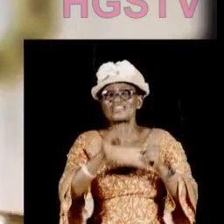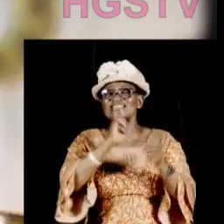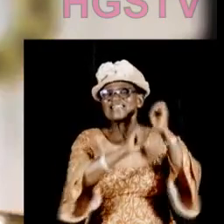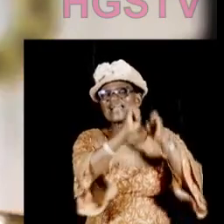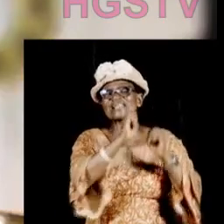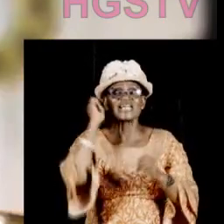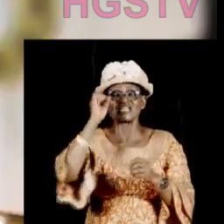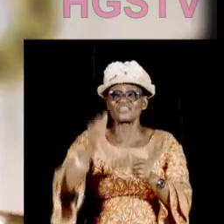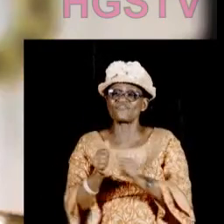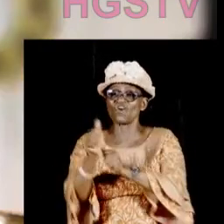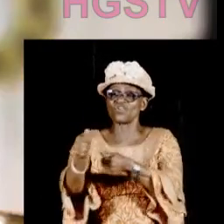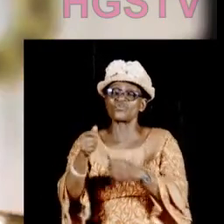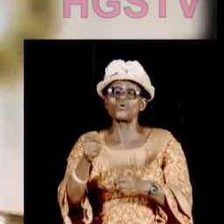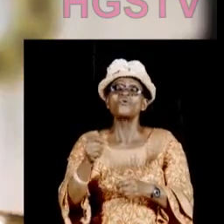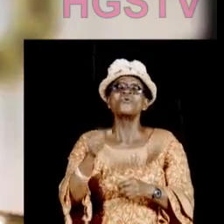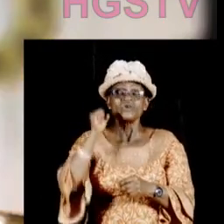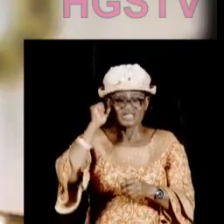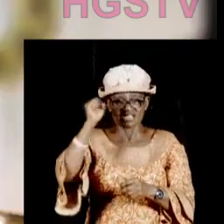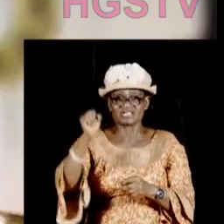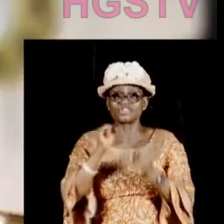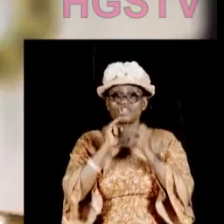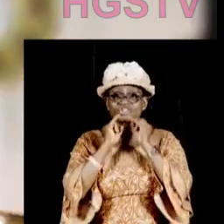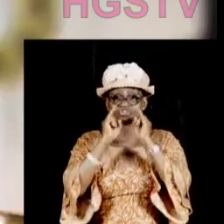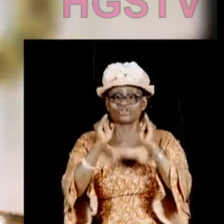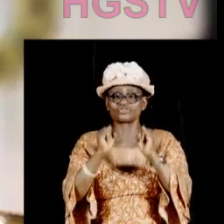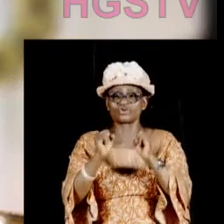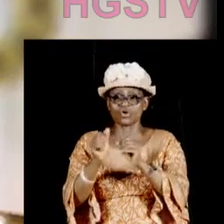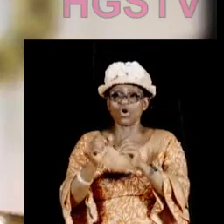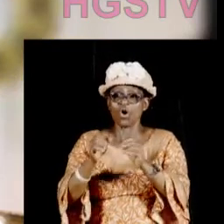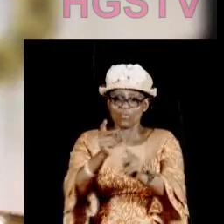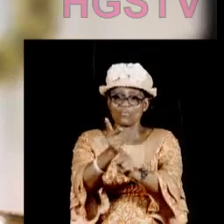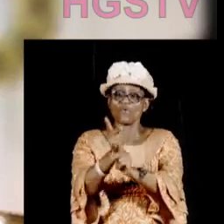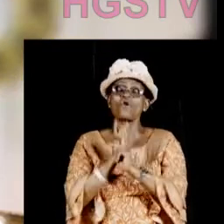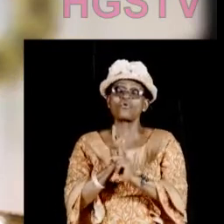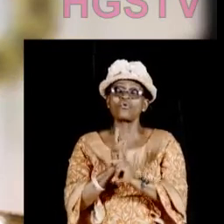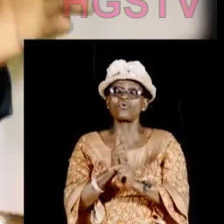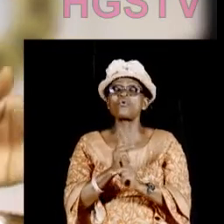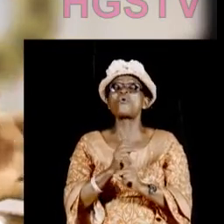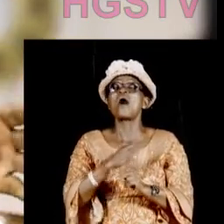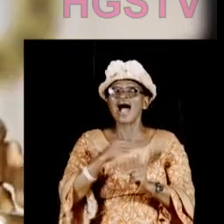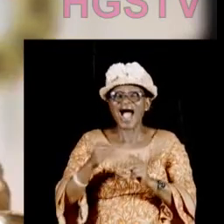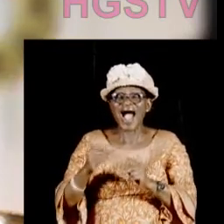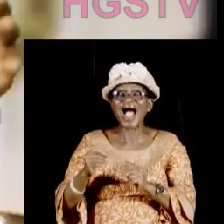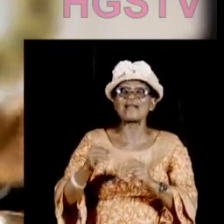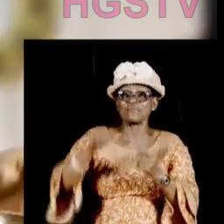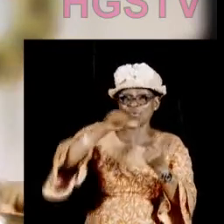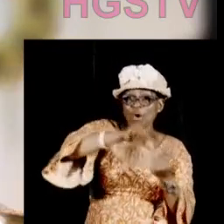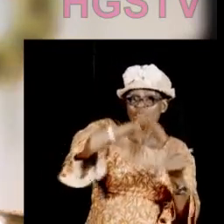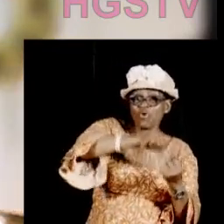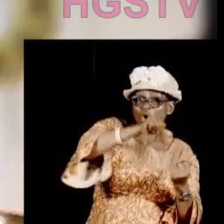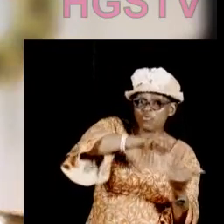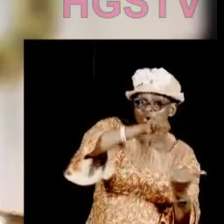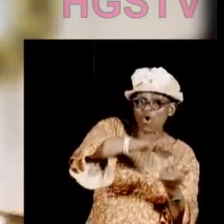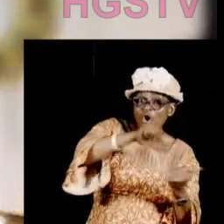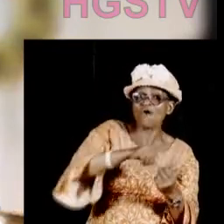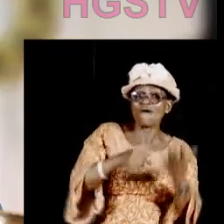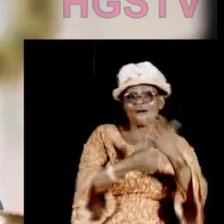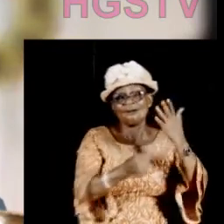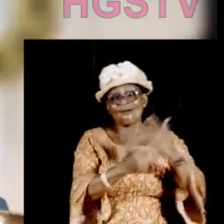Elisha, borrowing vessel, shutting the door, pouring the oil, and the whole vessel were full. She ran back to